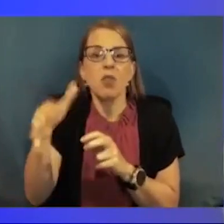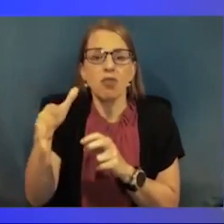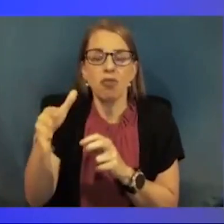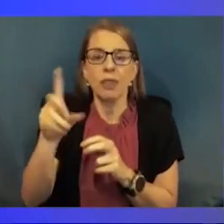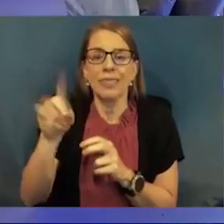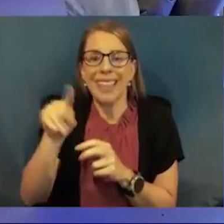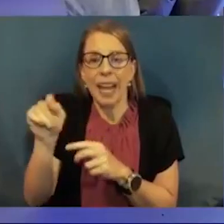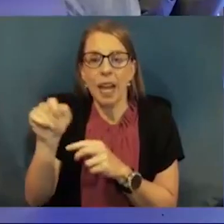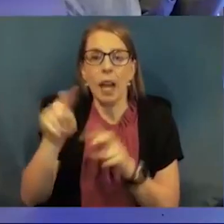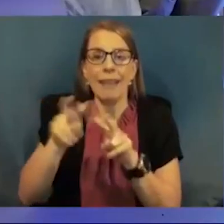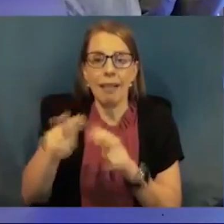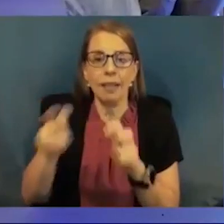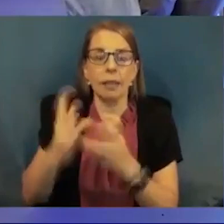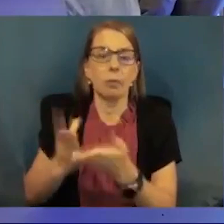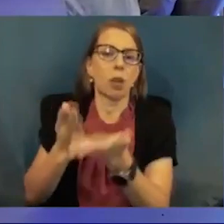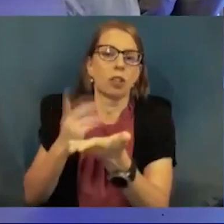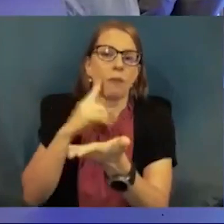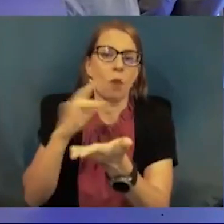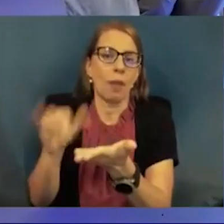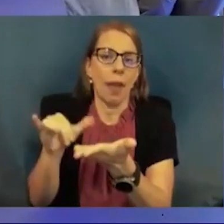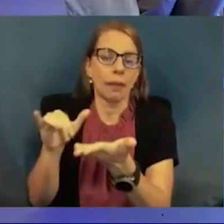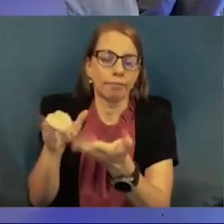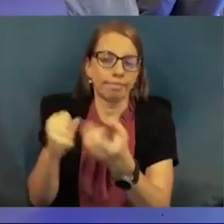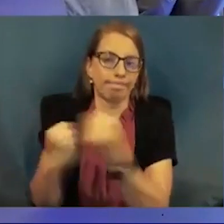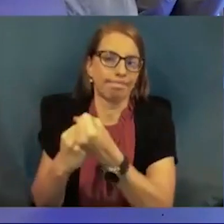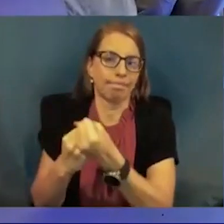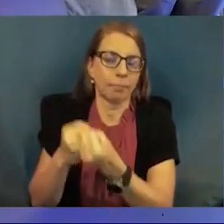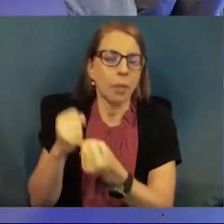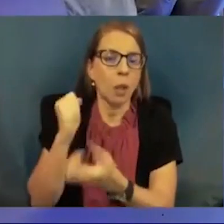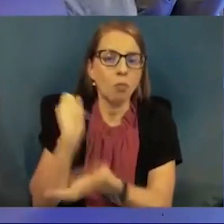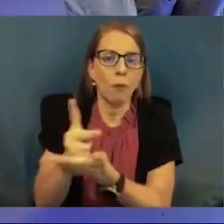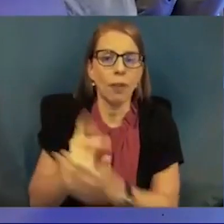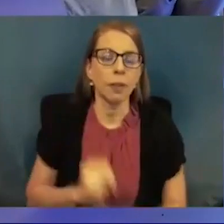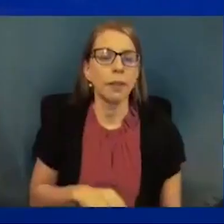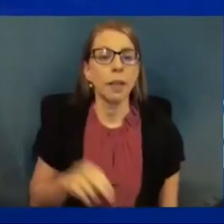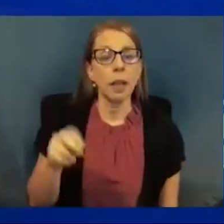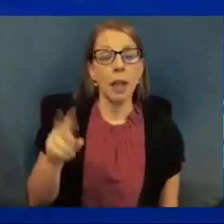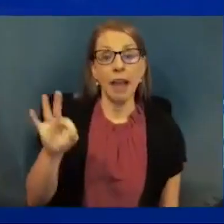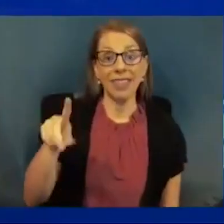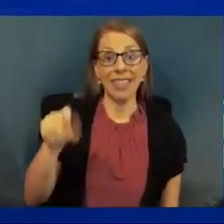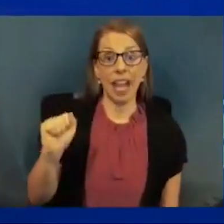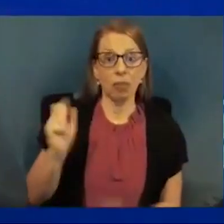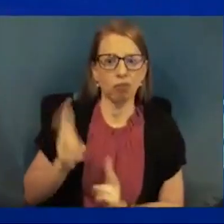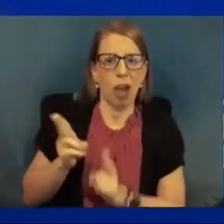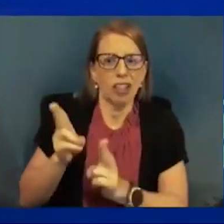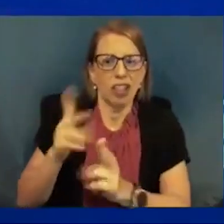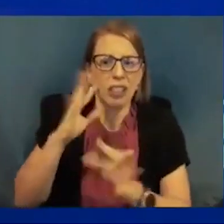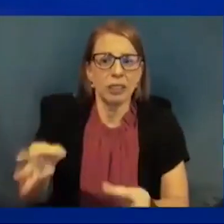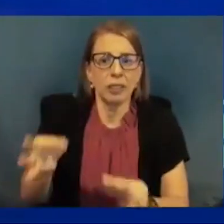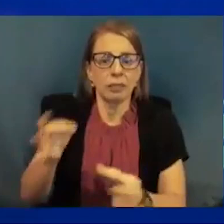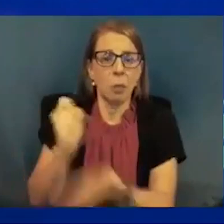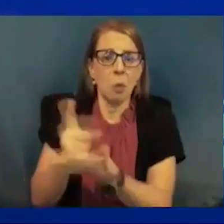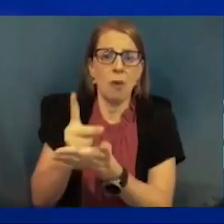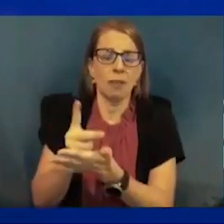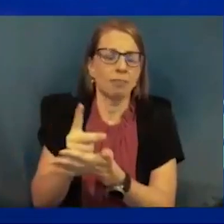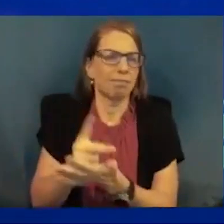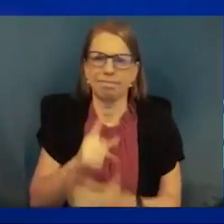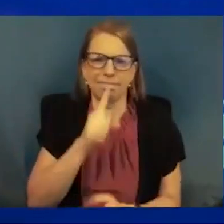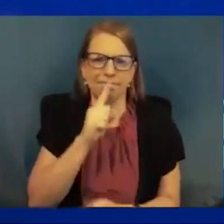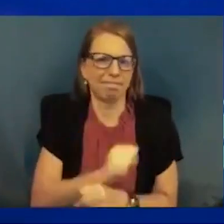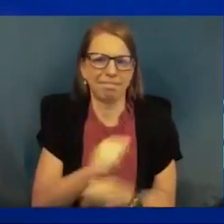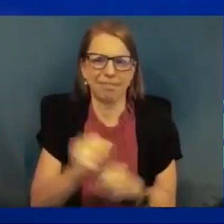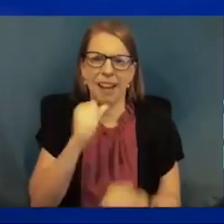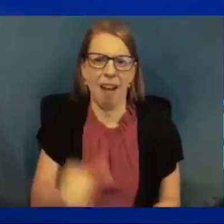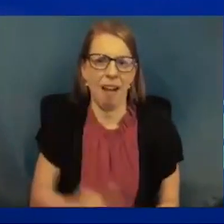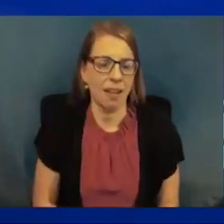for that. You know, just to add one thing to that, I think for those people who say the FDA is rushing to judgment, I don't believe that that's true at all. The FDA had to approve